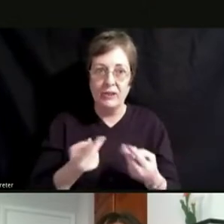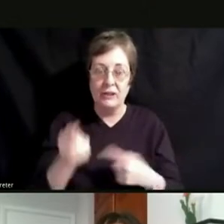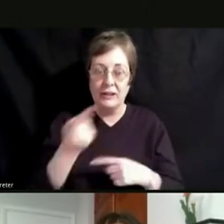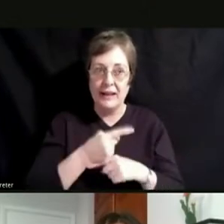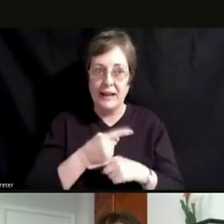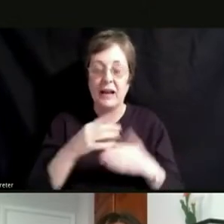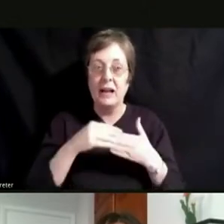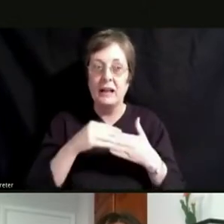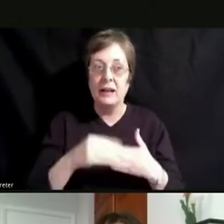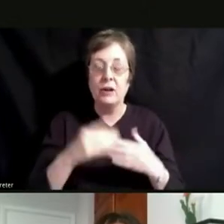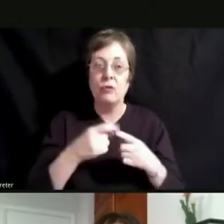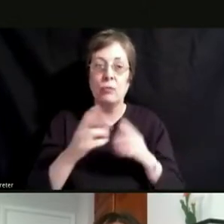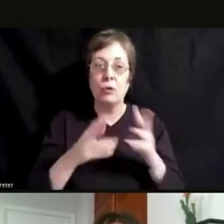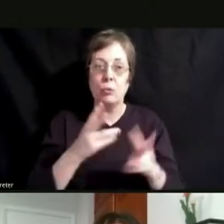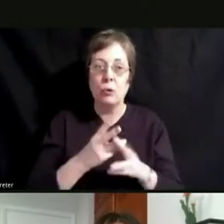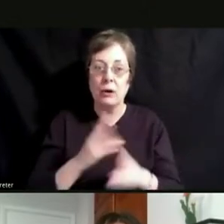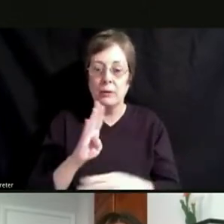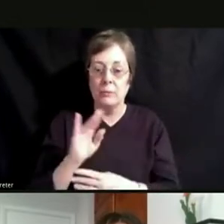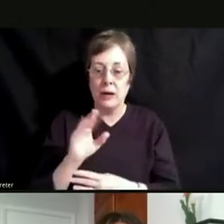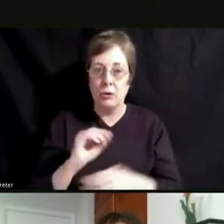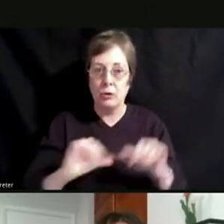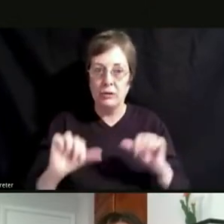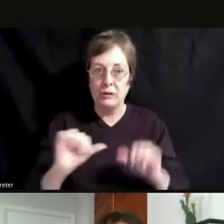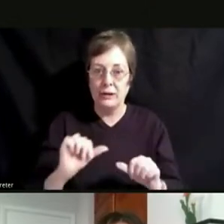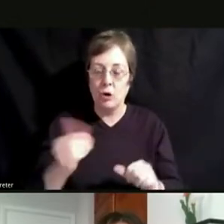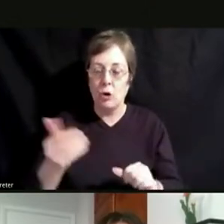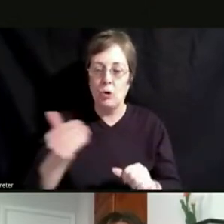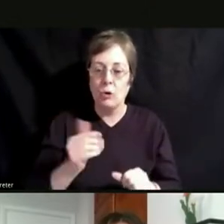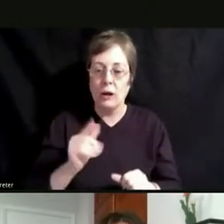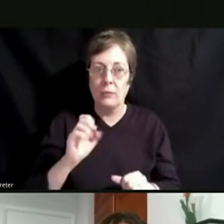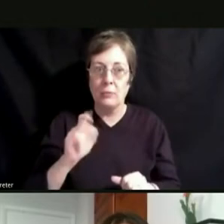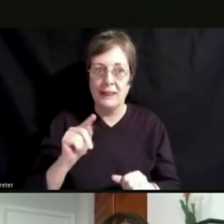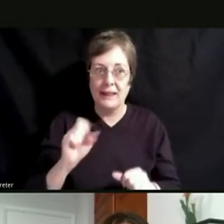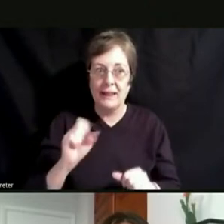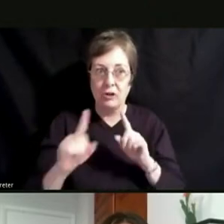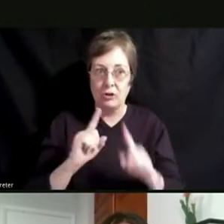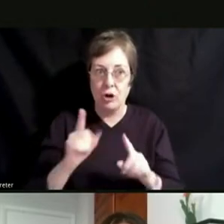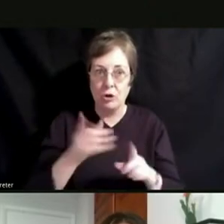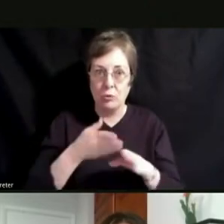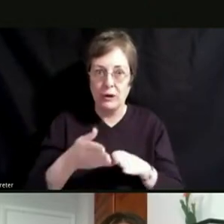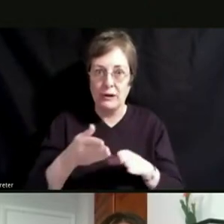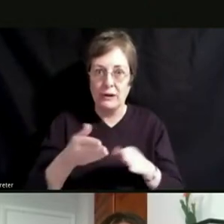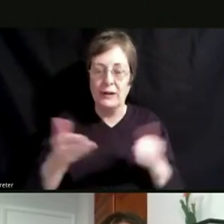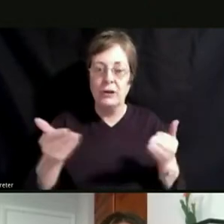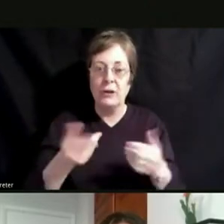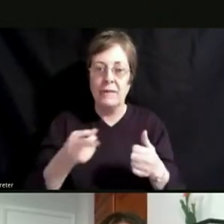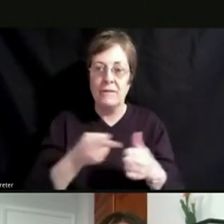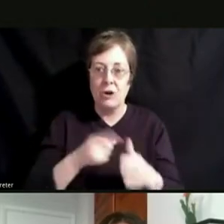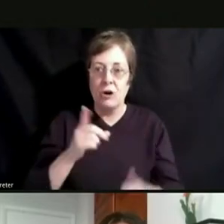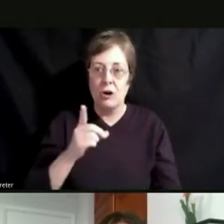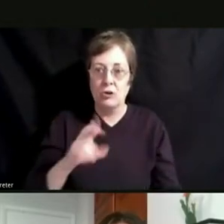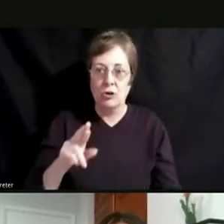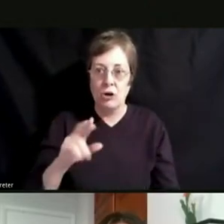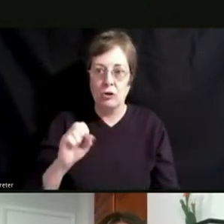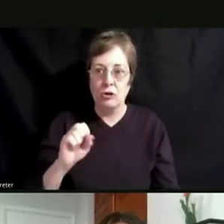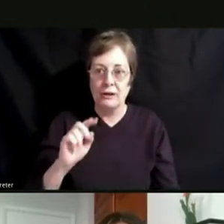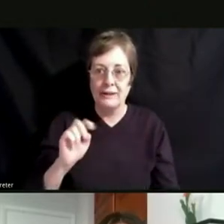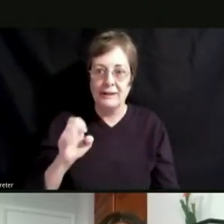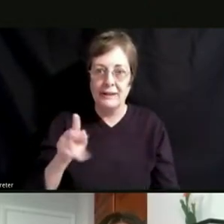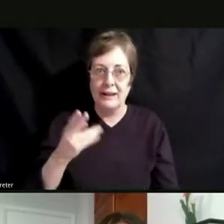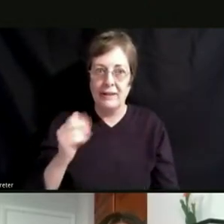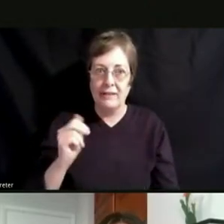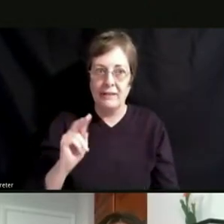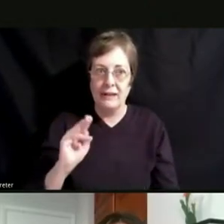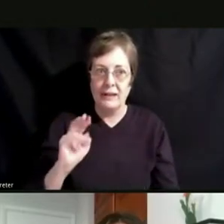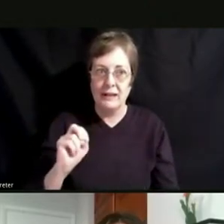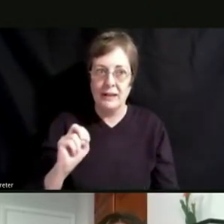bioscience, welcome to Let's Talk Careers. Please let me introduce you first to Dr. Stephanie Chung. Dr. Stephanie T. Chung